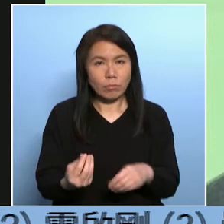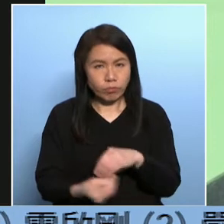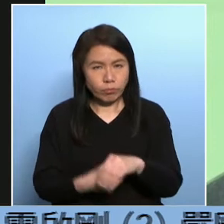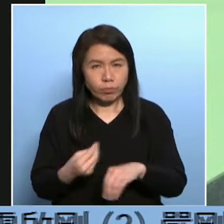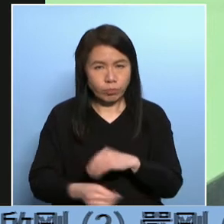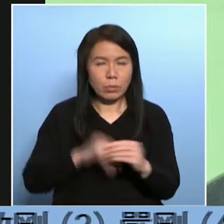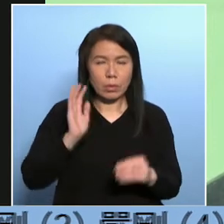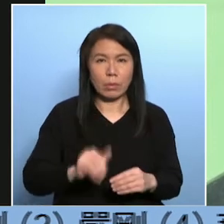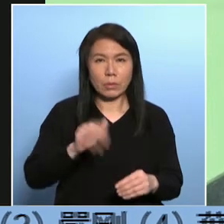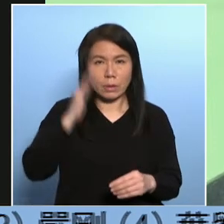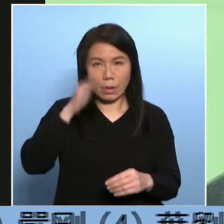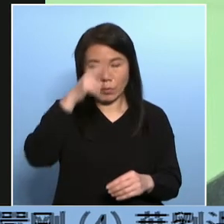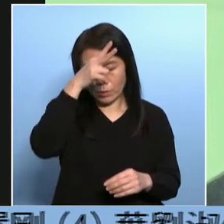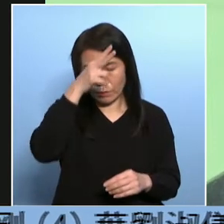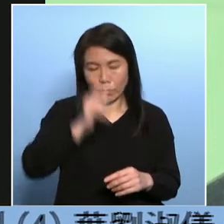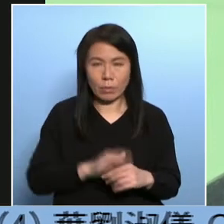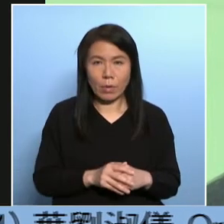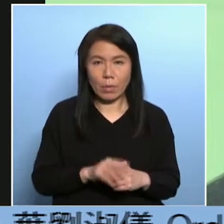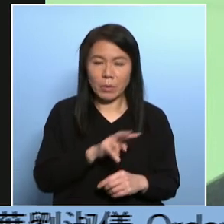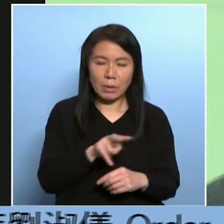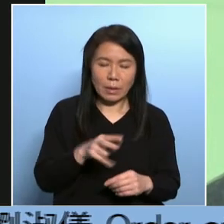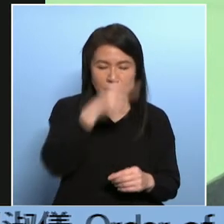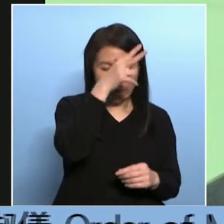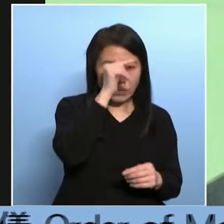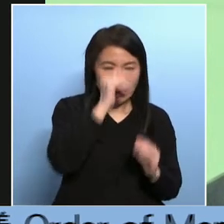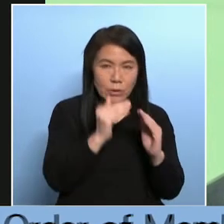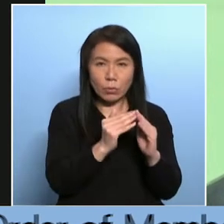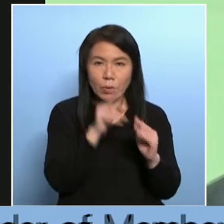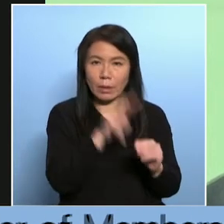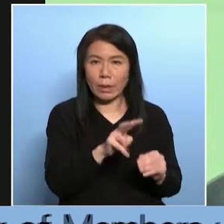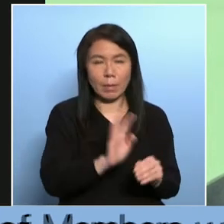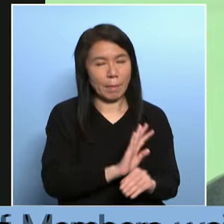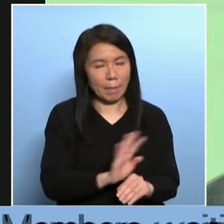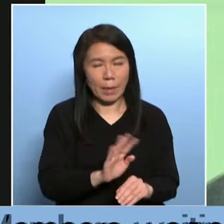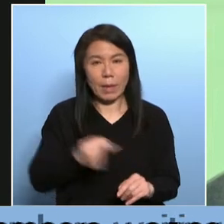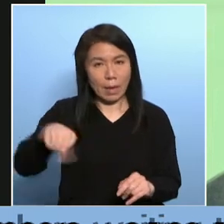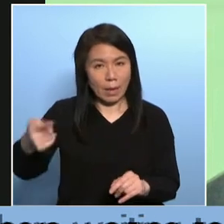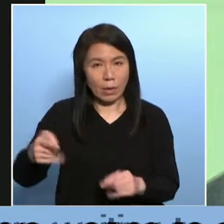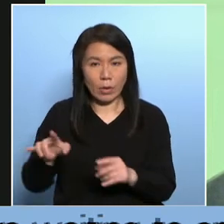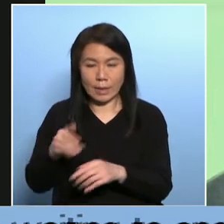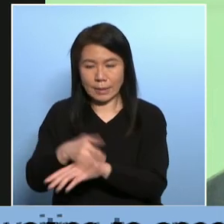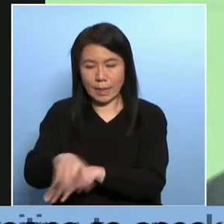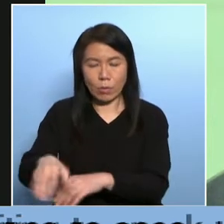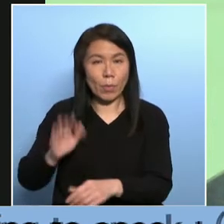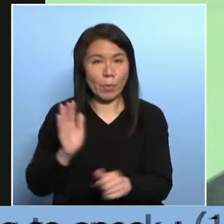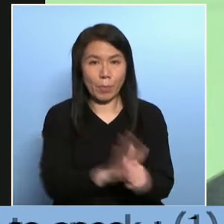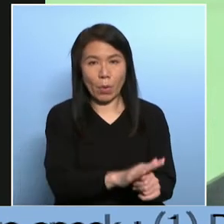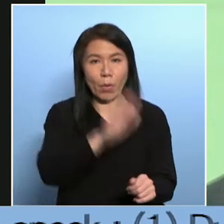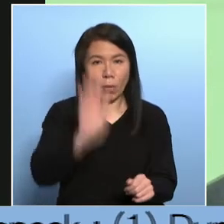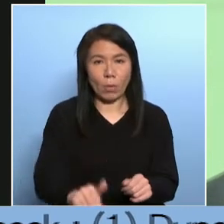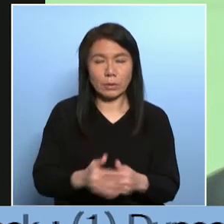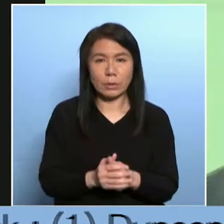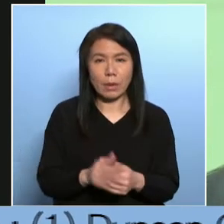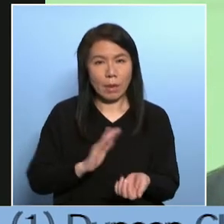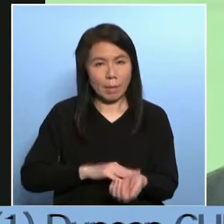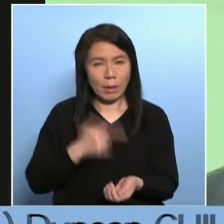mental needs of those patients and their families. So we should not just be looking at those working at public hospitals. There